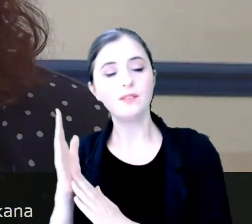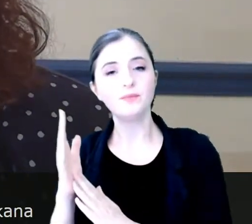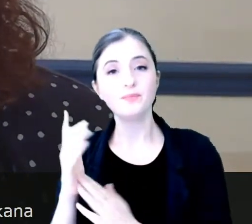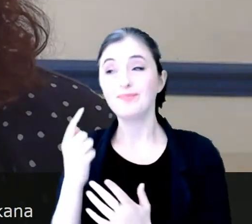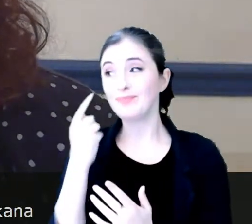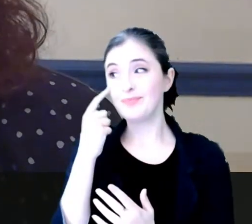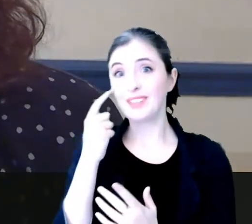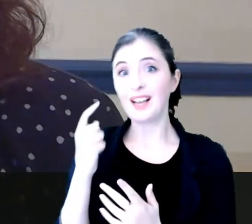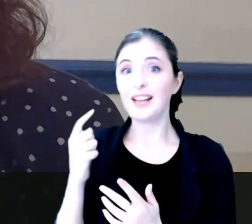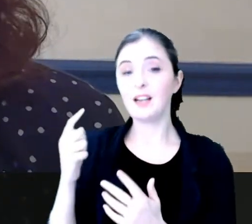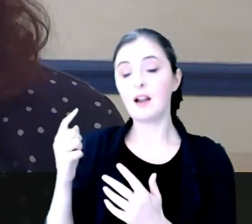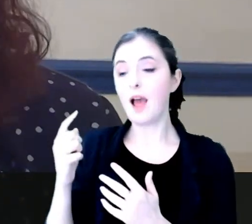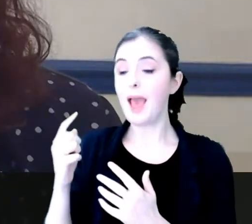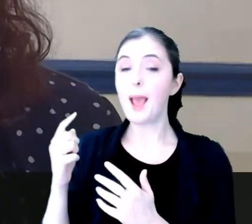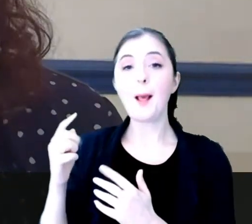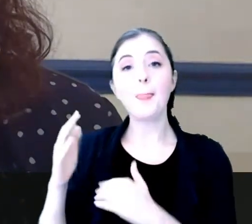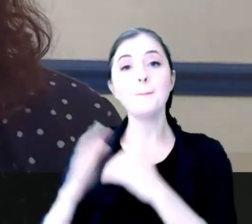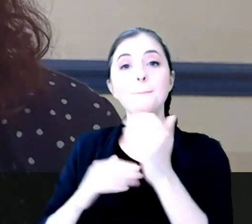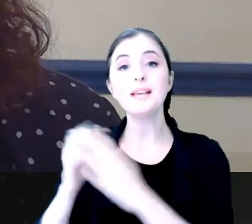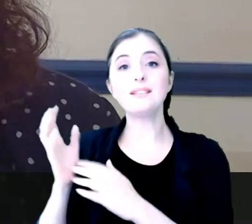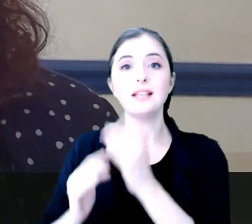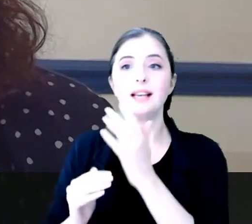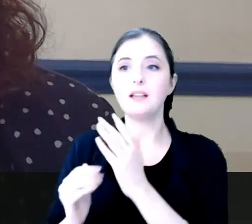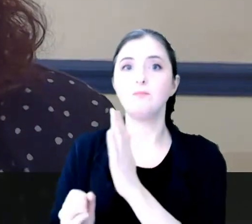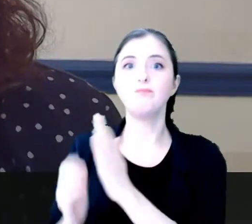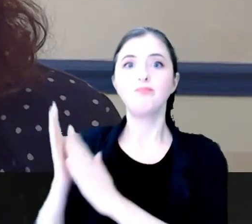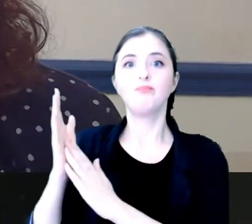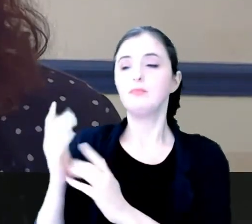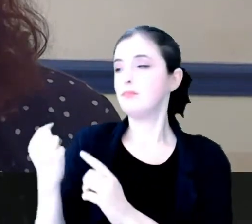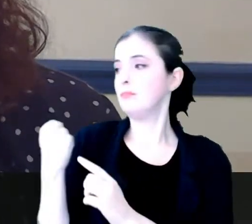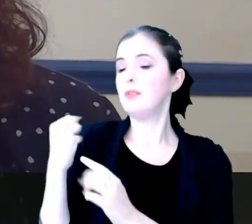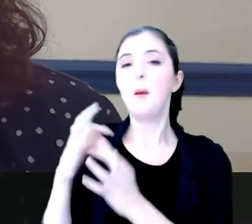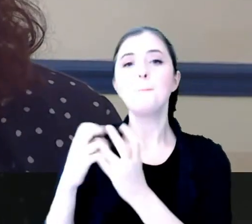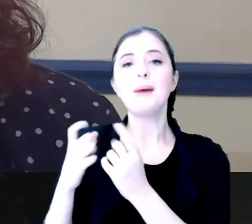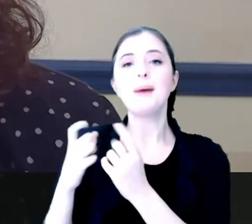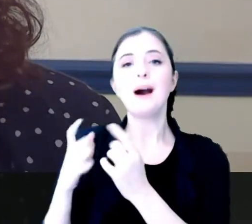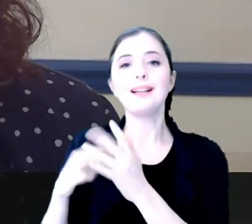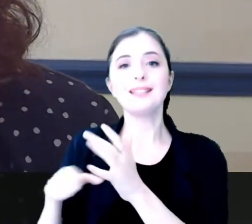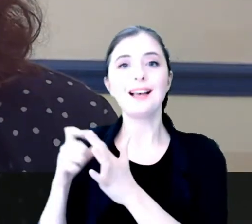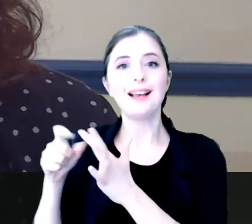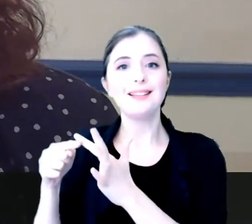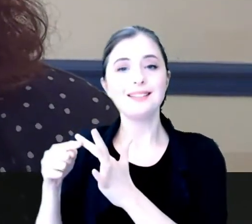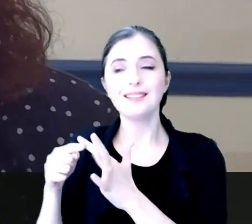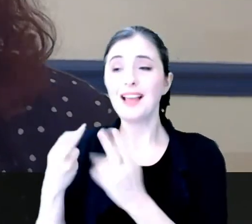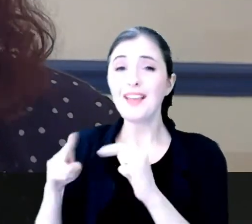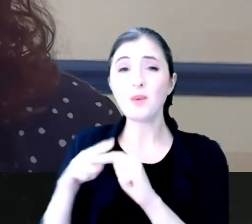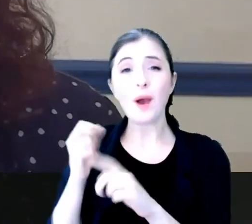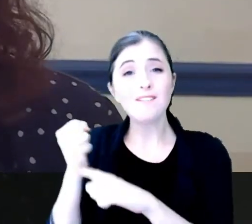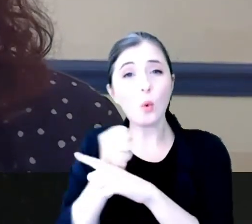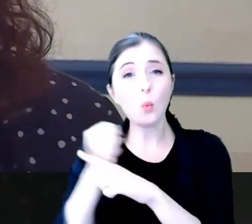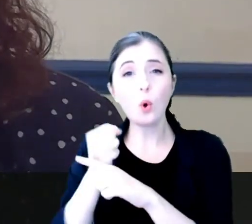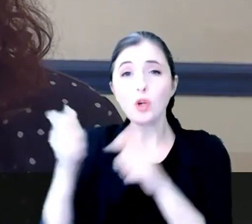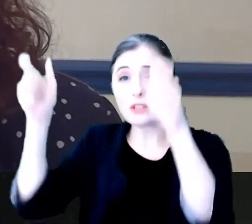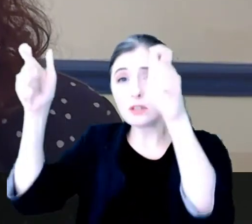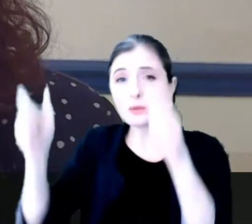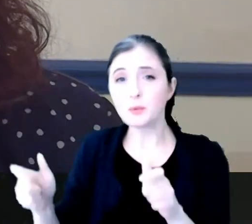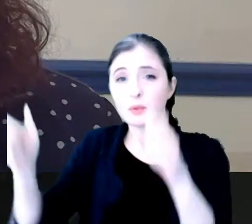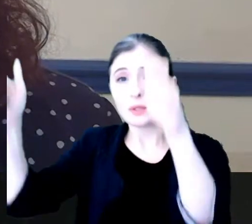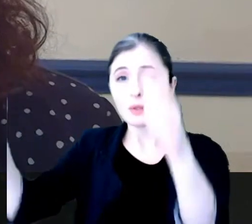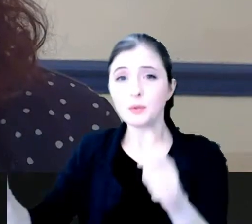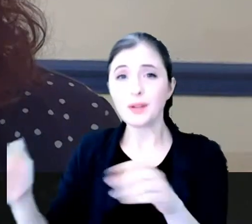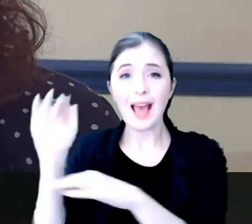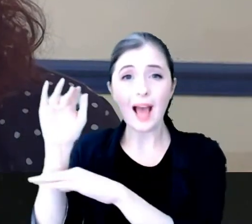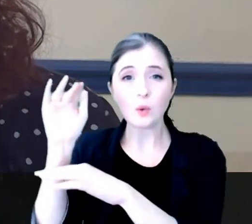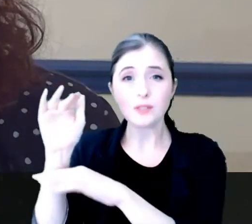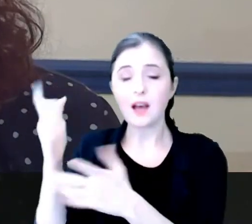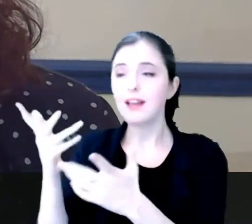in Barkingside. We cannot ignore the fact that putting wood on the outside of buildings, making adjustments to buildings that already